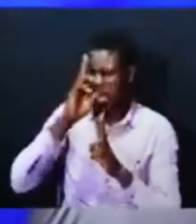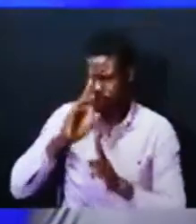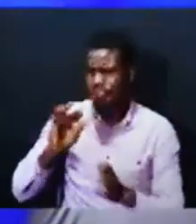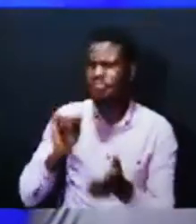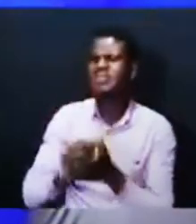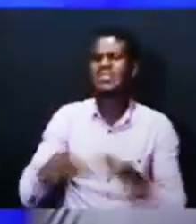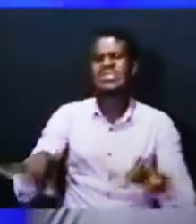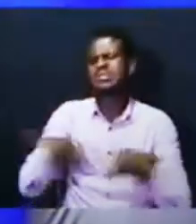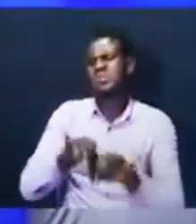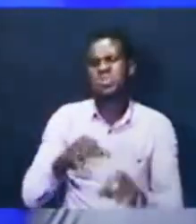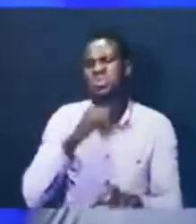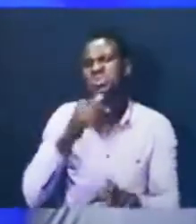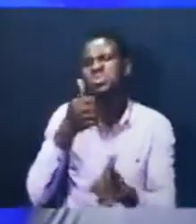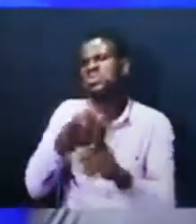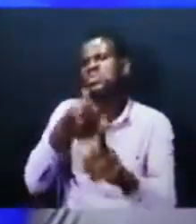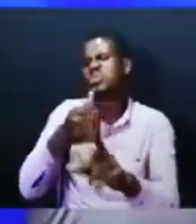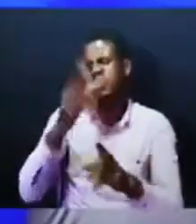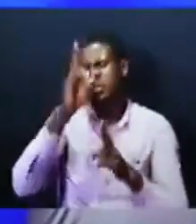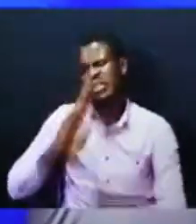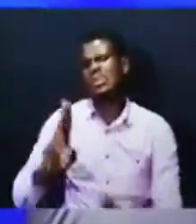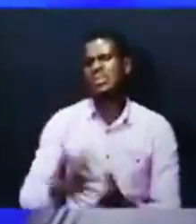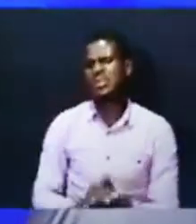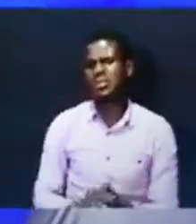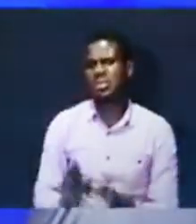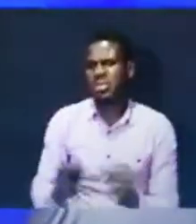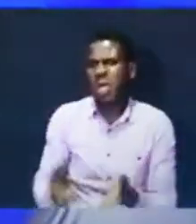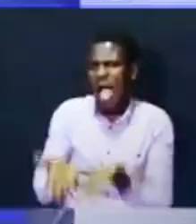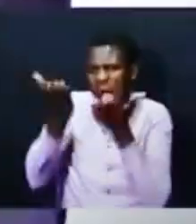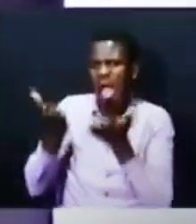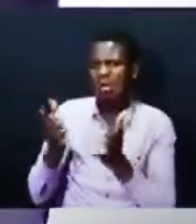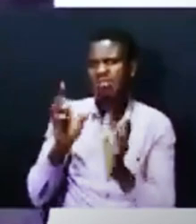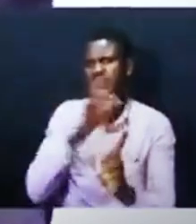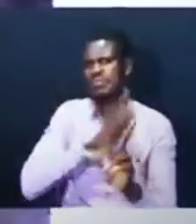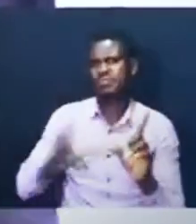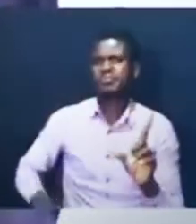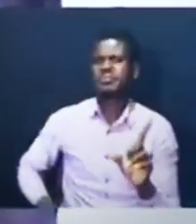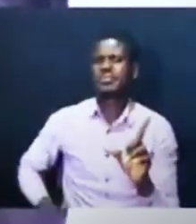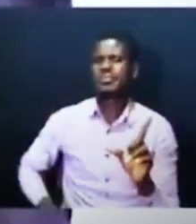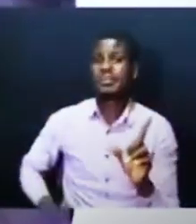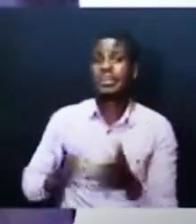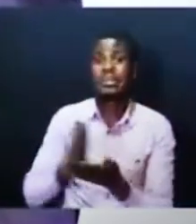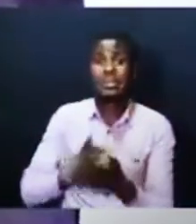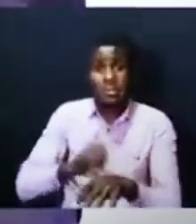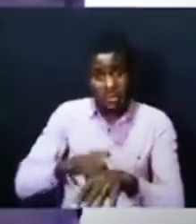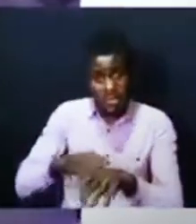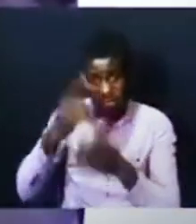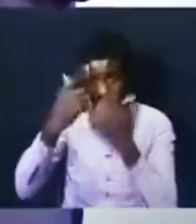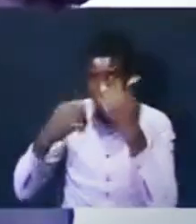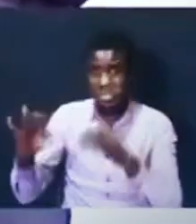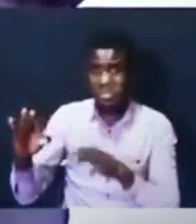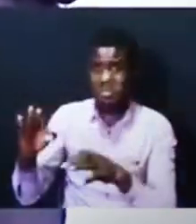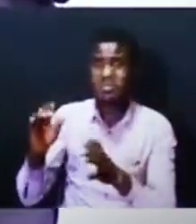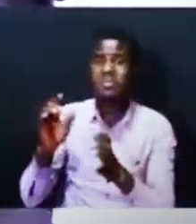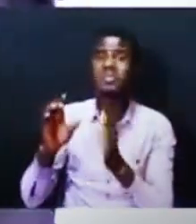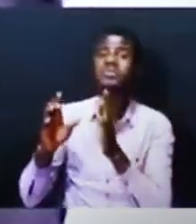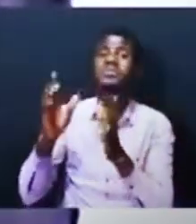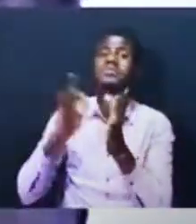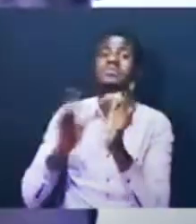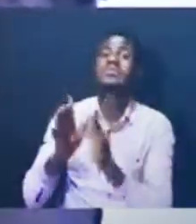hia enyawo de. And lift him up. Na ma no so. Sometimes for the sake of his honor. To de bia ne ni onyam